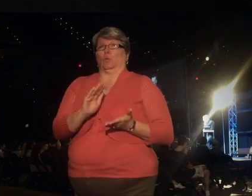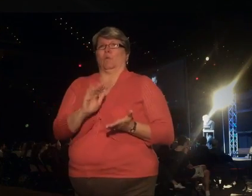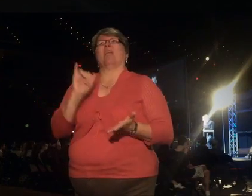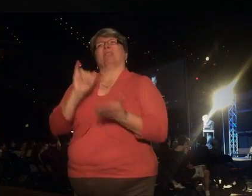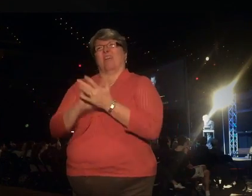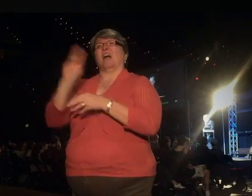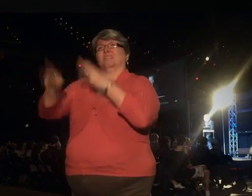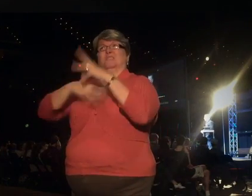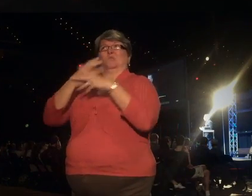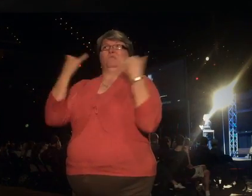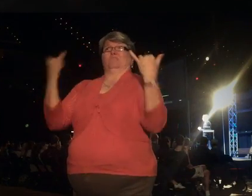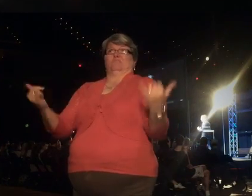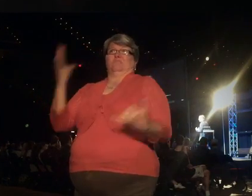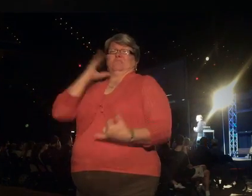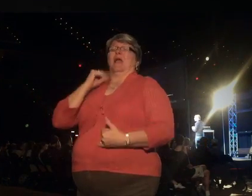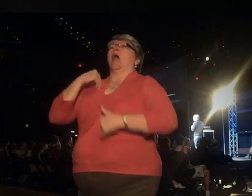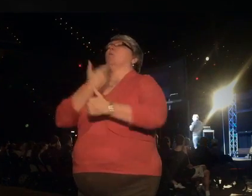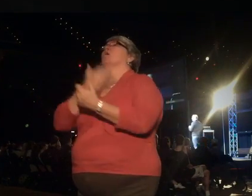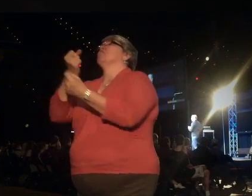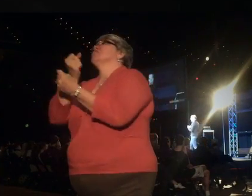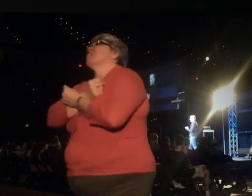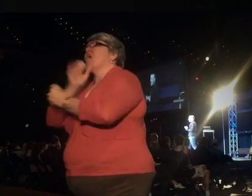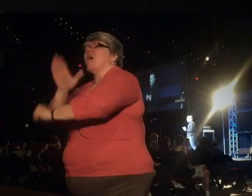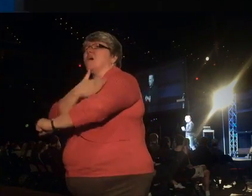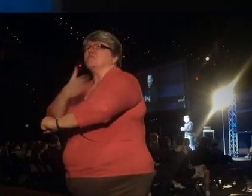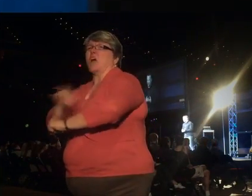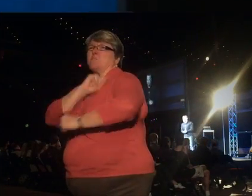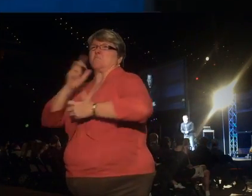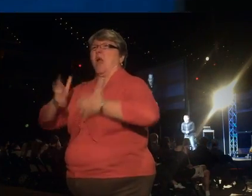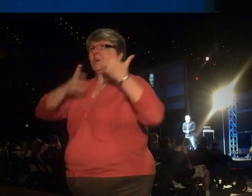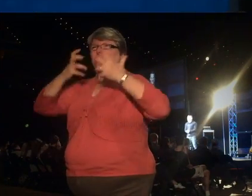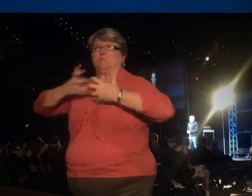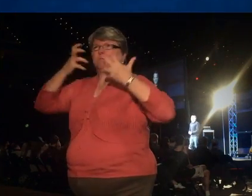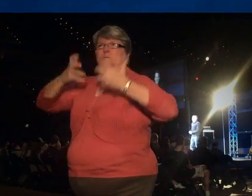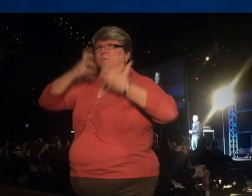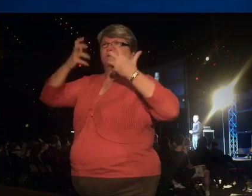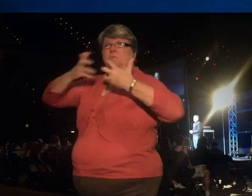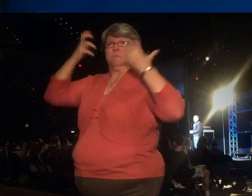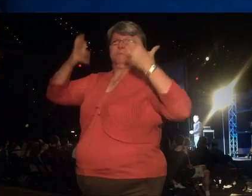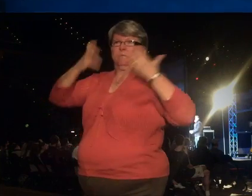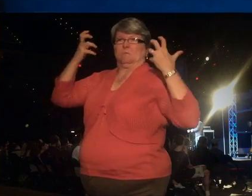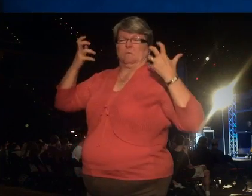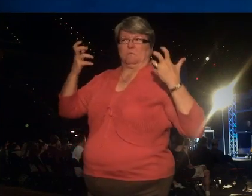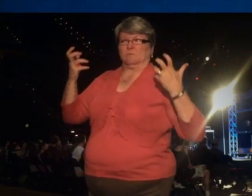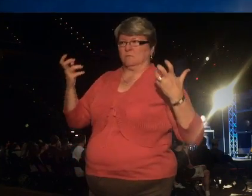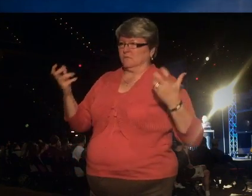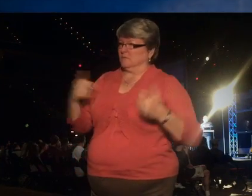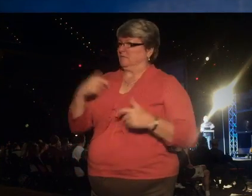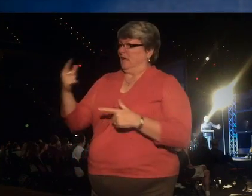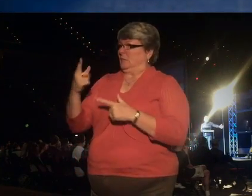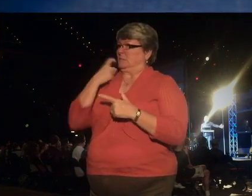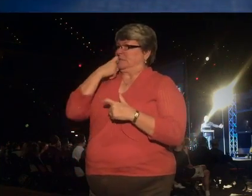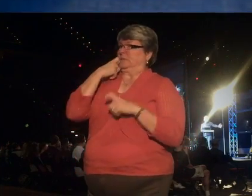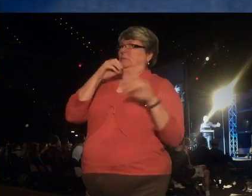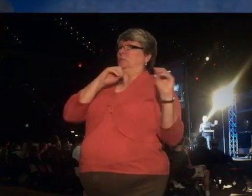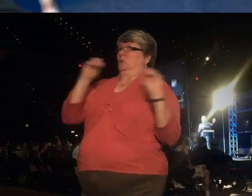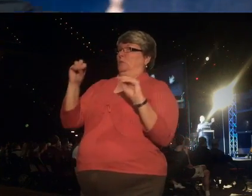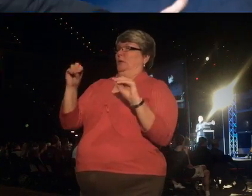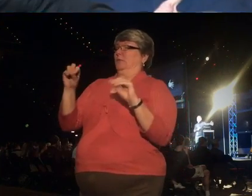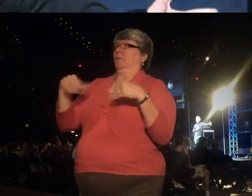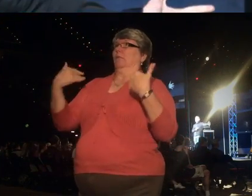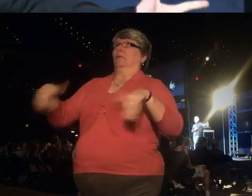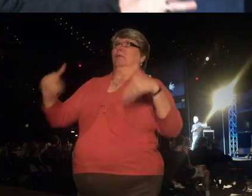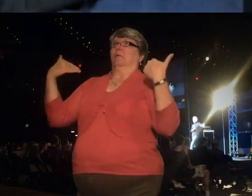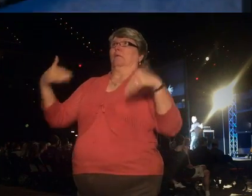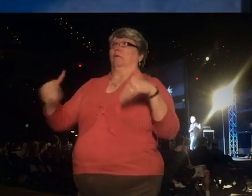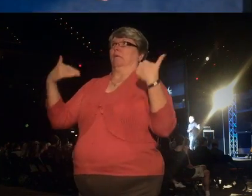emotions. That's the world we're in today. Our love songs are getting angrier. That there has been a movement,